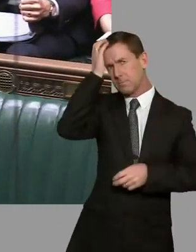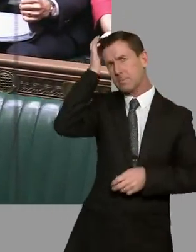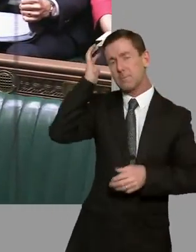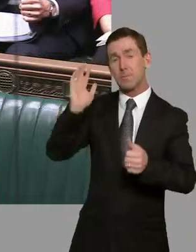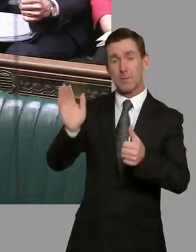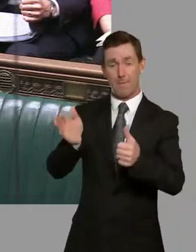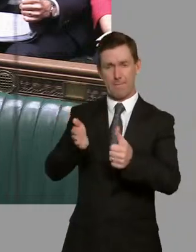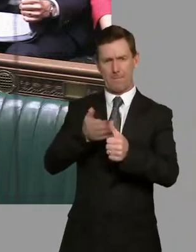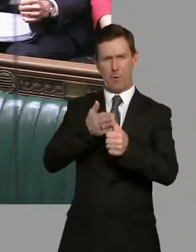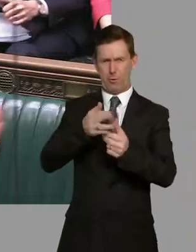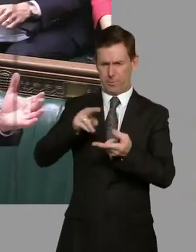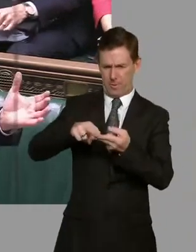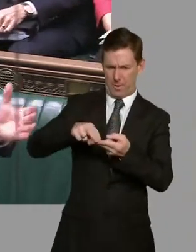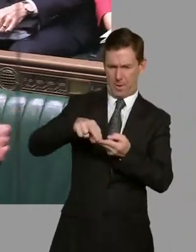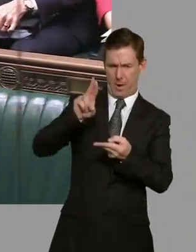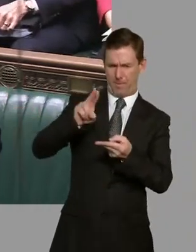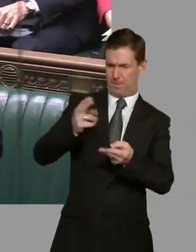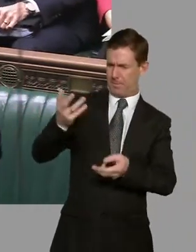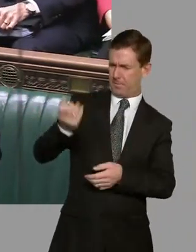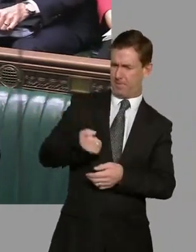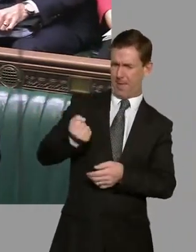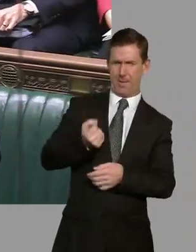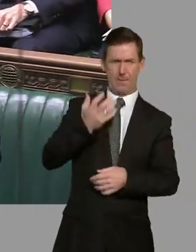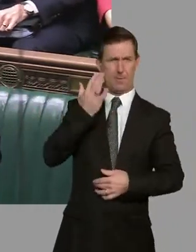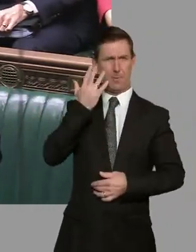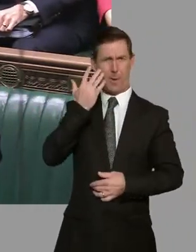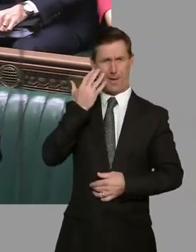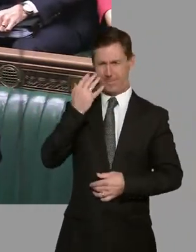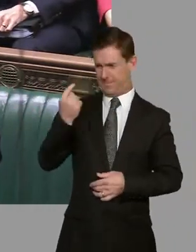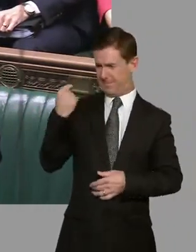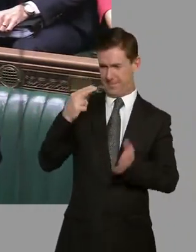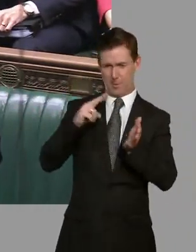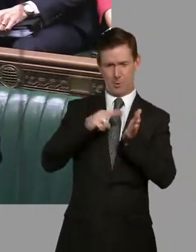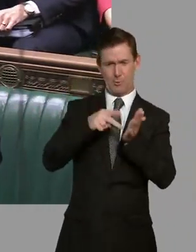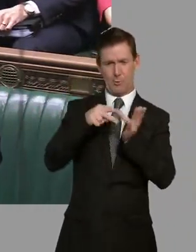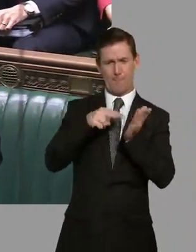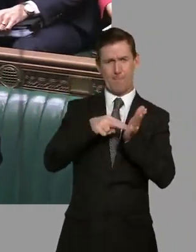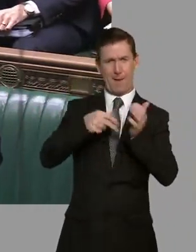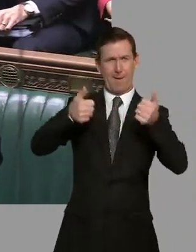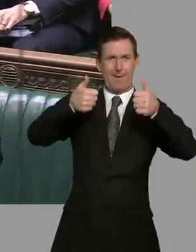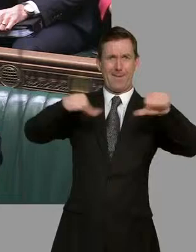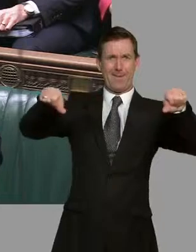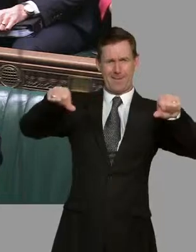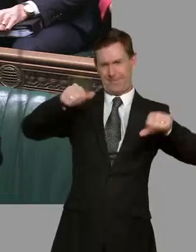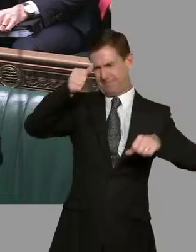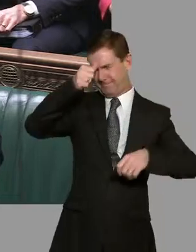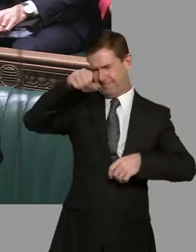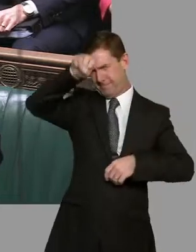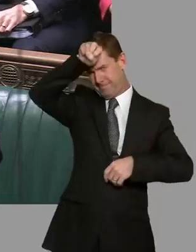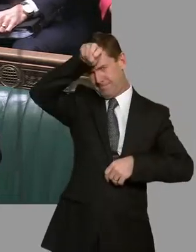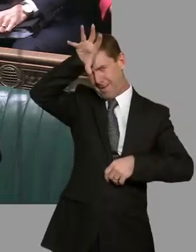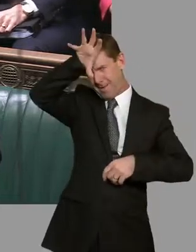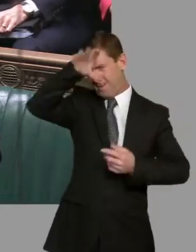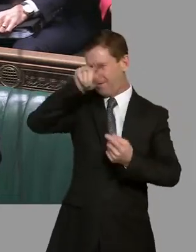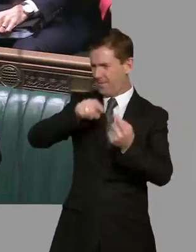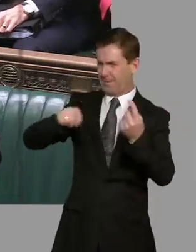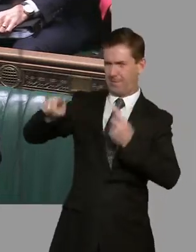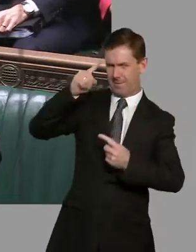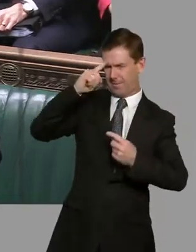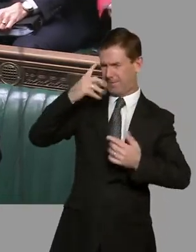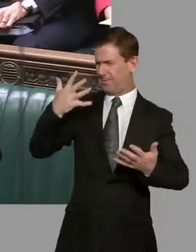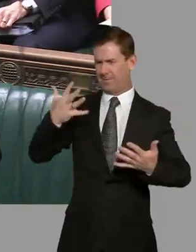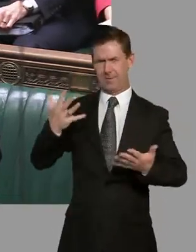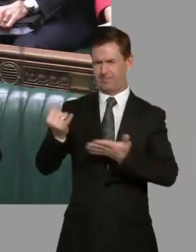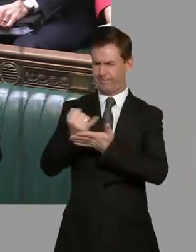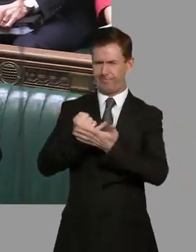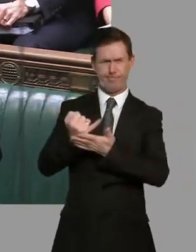of November. I do understand the strong feeling on the British Coal Staff Superannuation Scheme, which is why the Minister